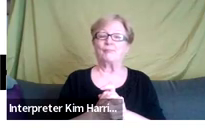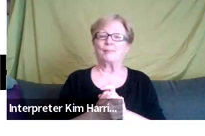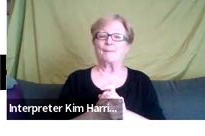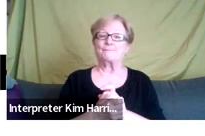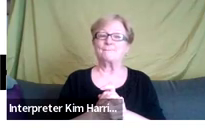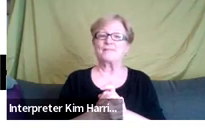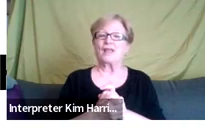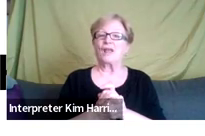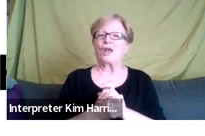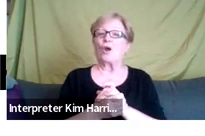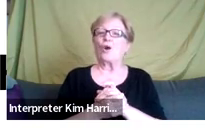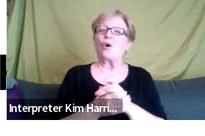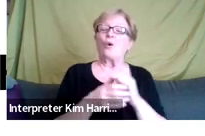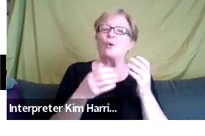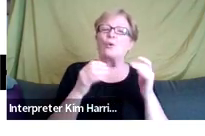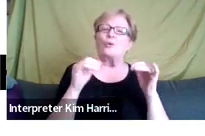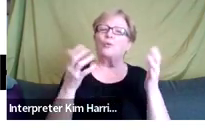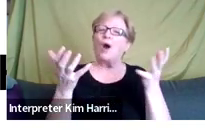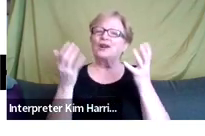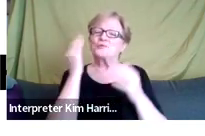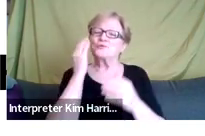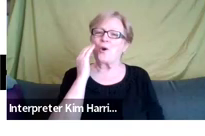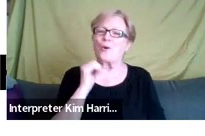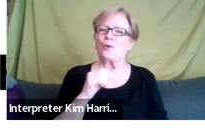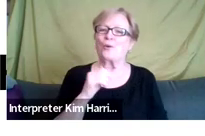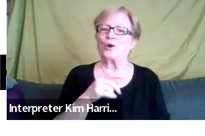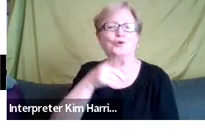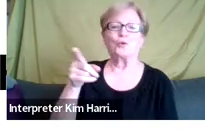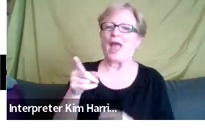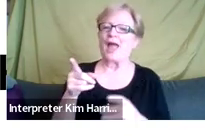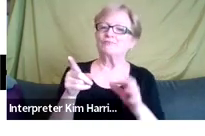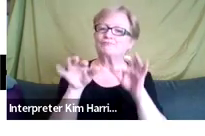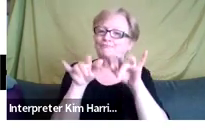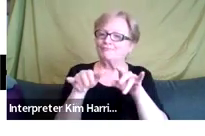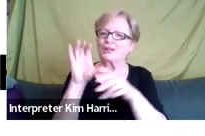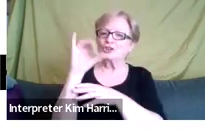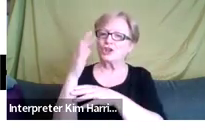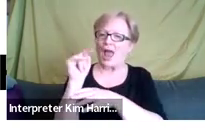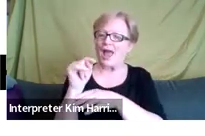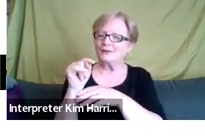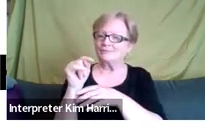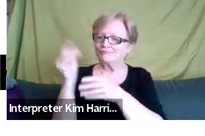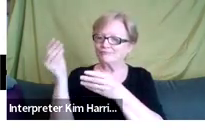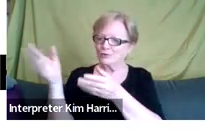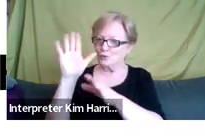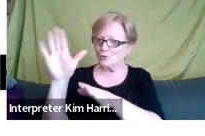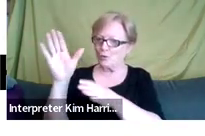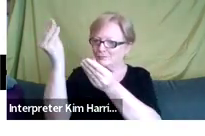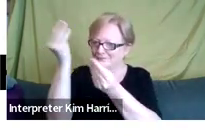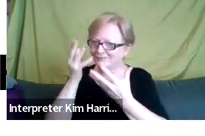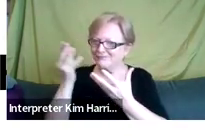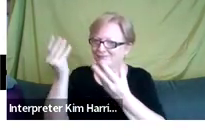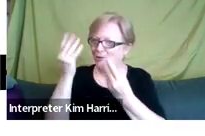We just wanted to know, you can drop it in the chat, but we wanted to know, what